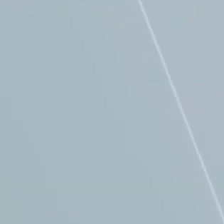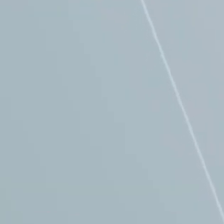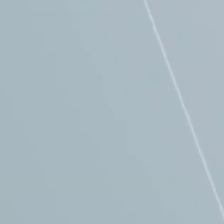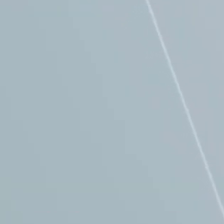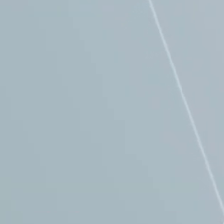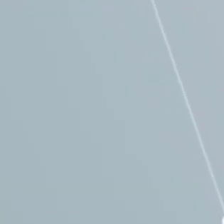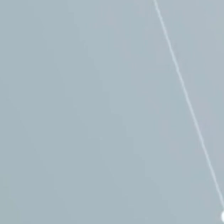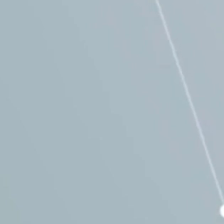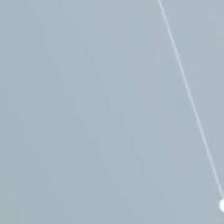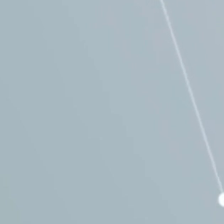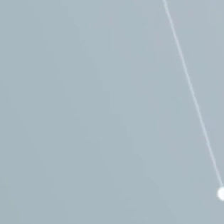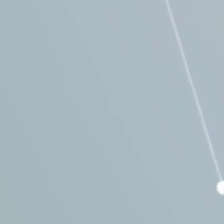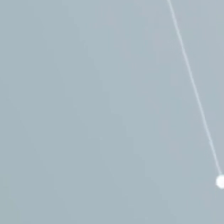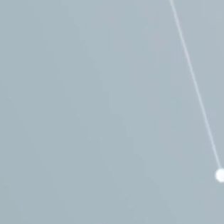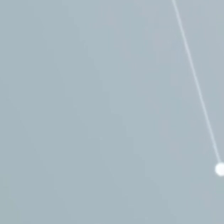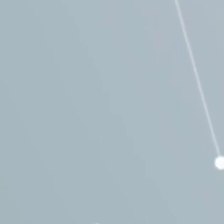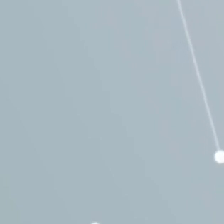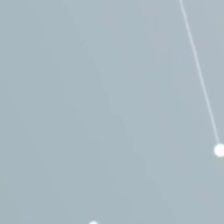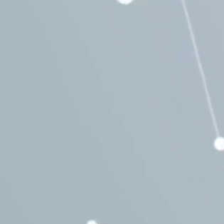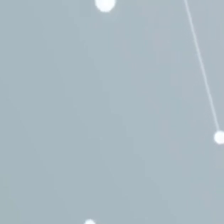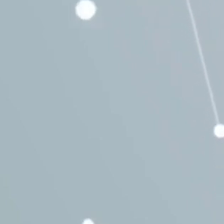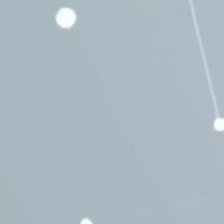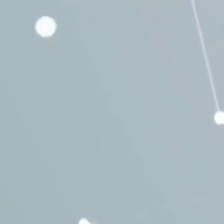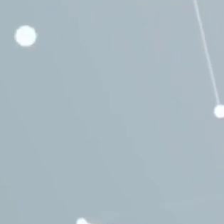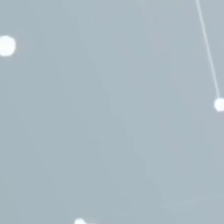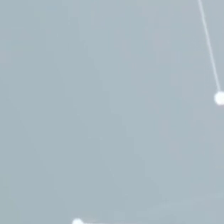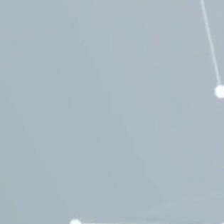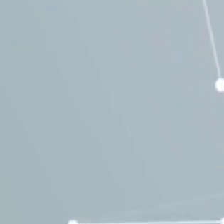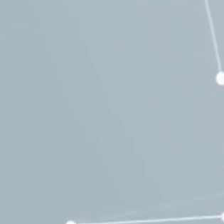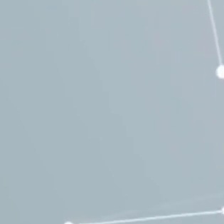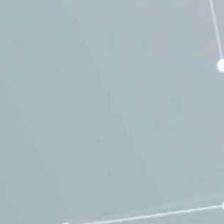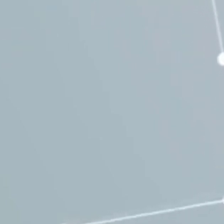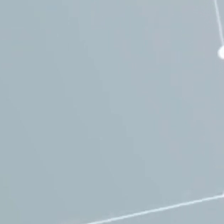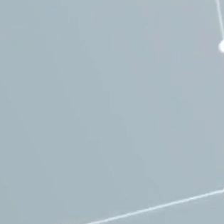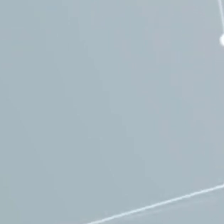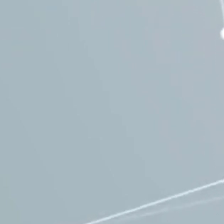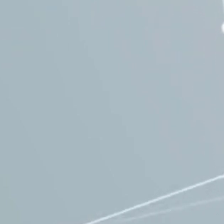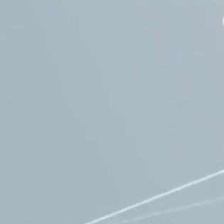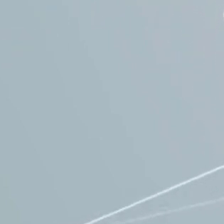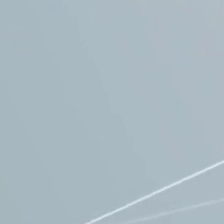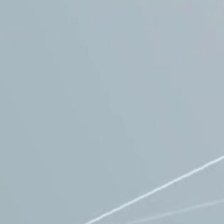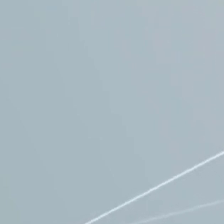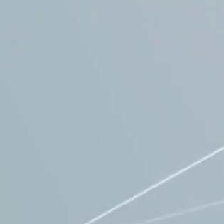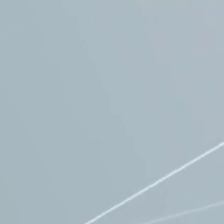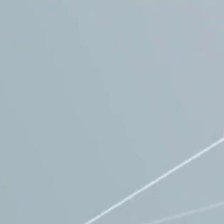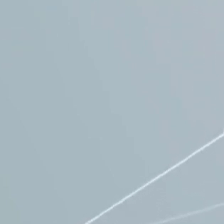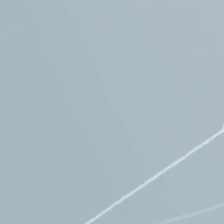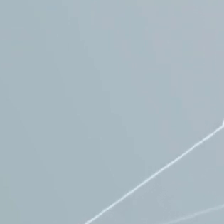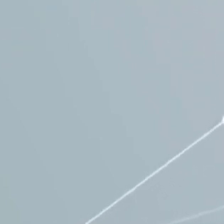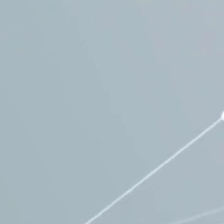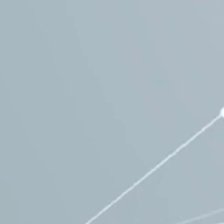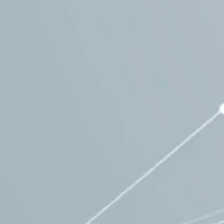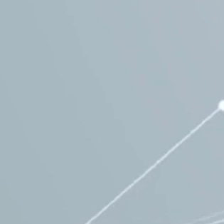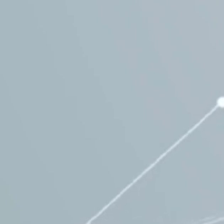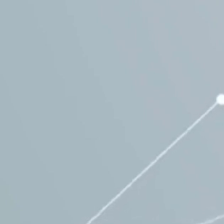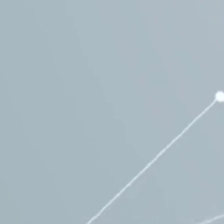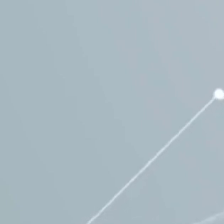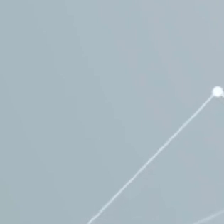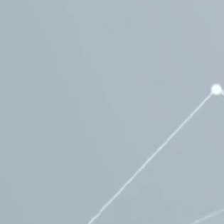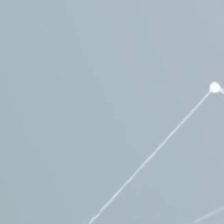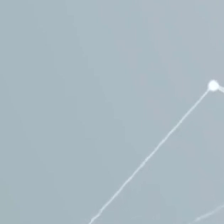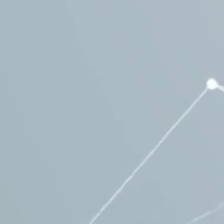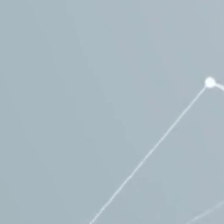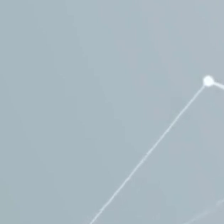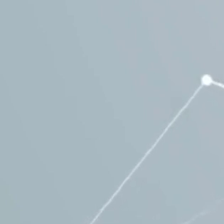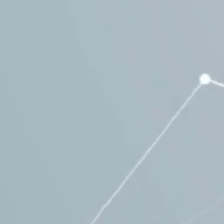four different randomized controlled trials looking at several hundred people with type 2 diabetes. And its key question was, what's